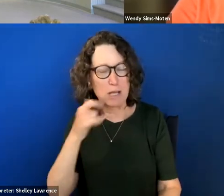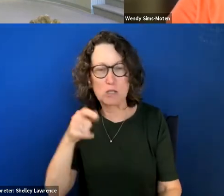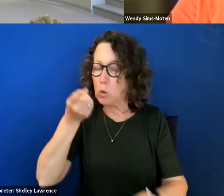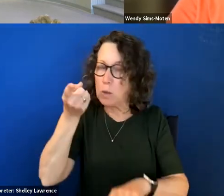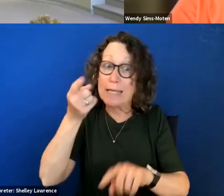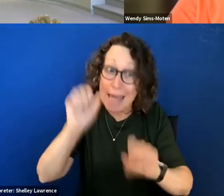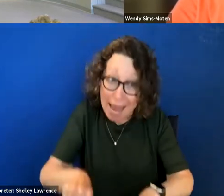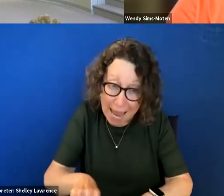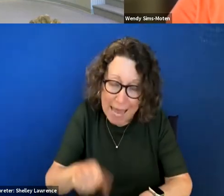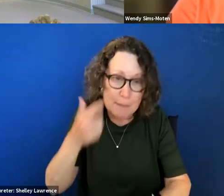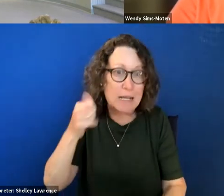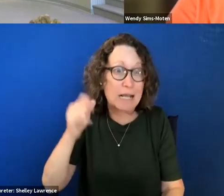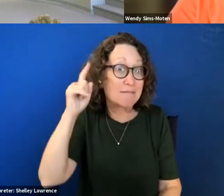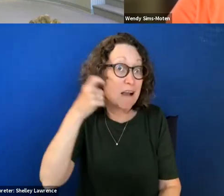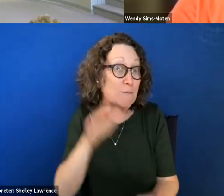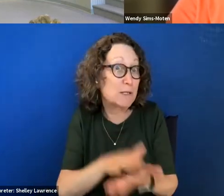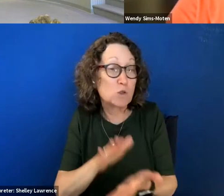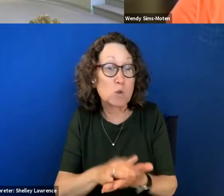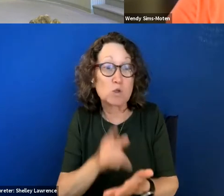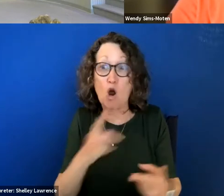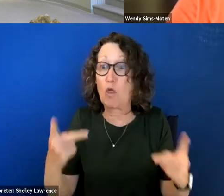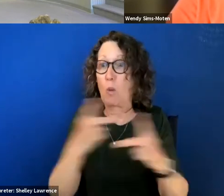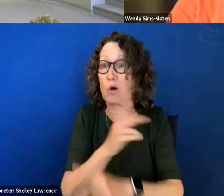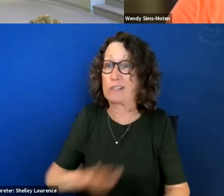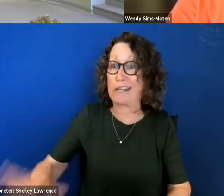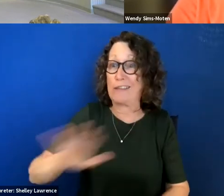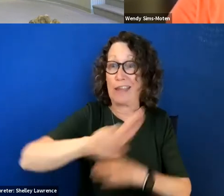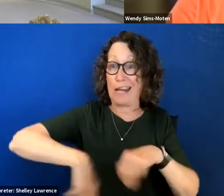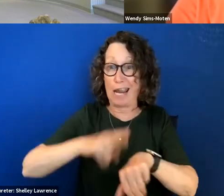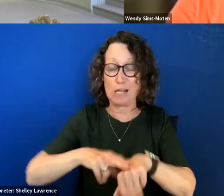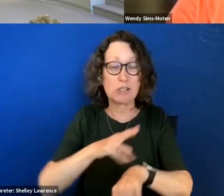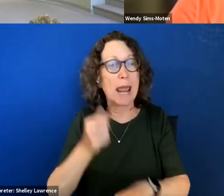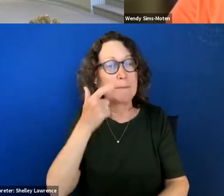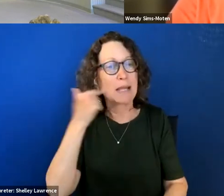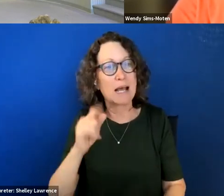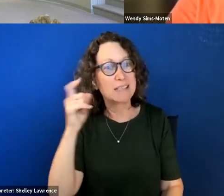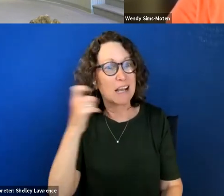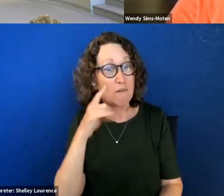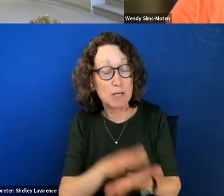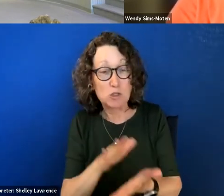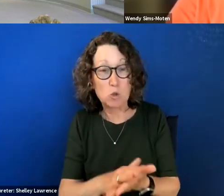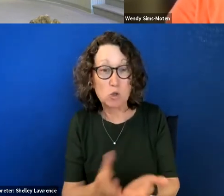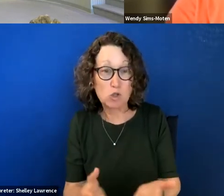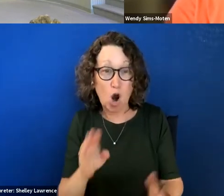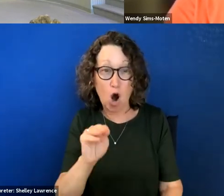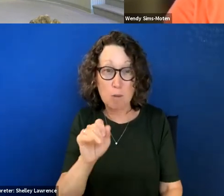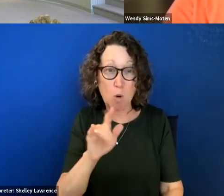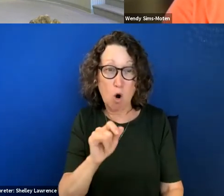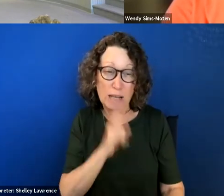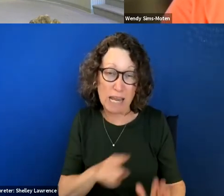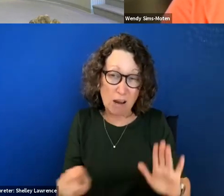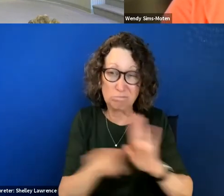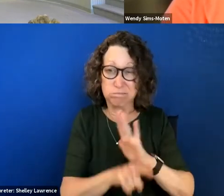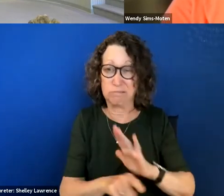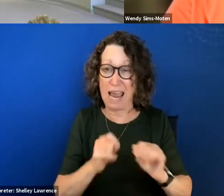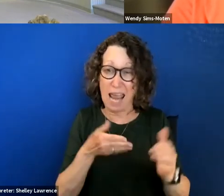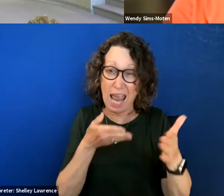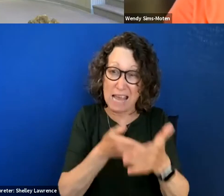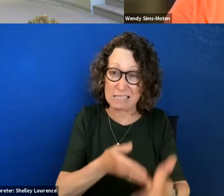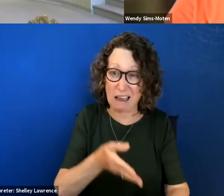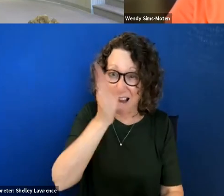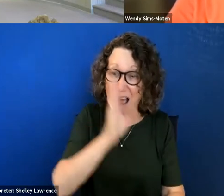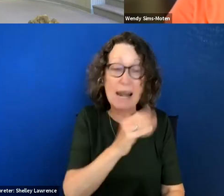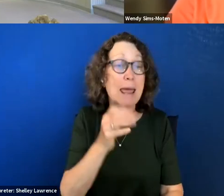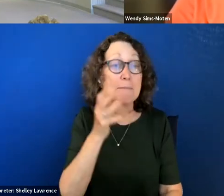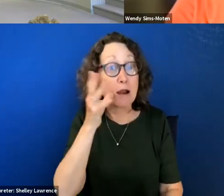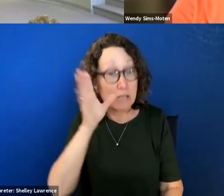can, because government schools are the worst in the nation, because government schools are morally repugnant and anti-God. And